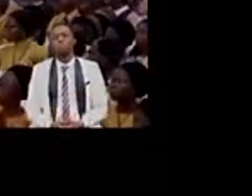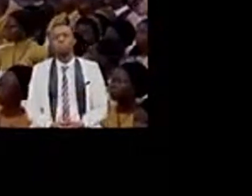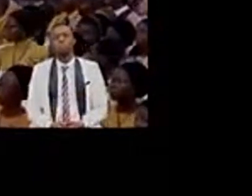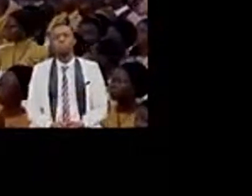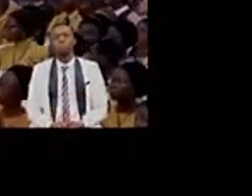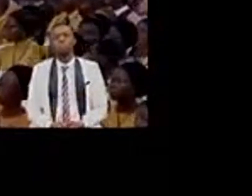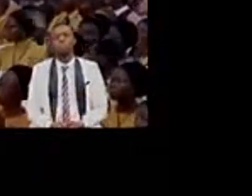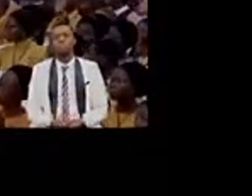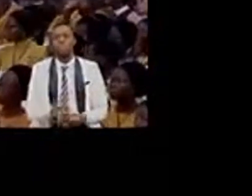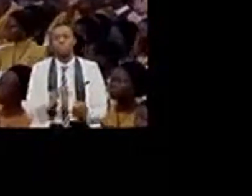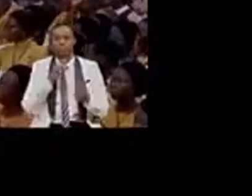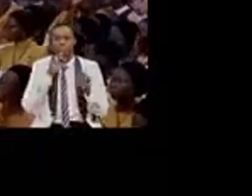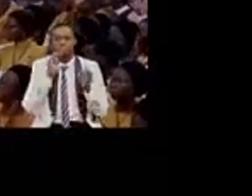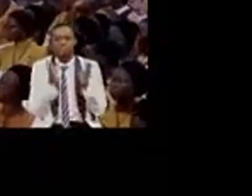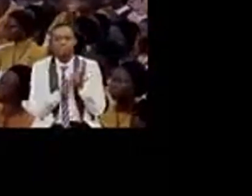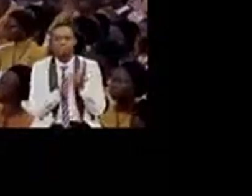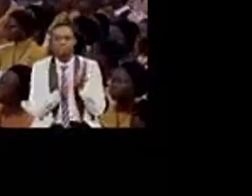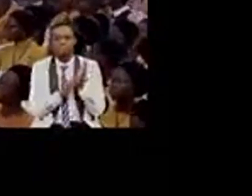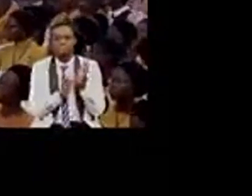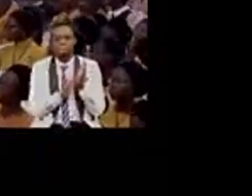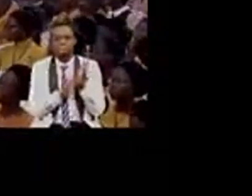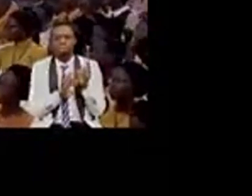Praise the Lord.